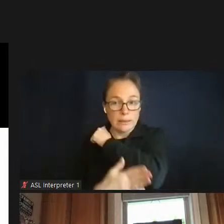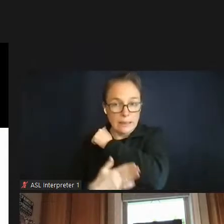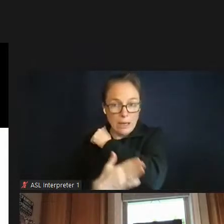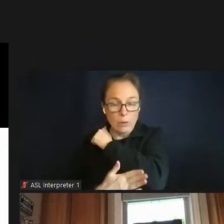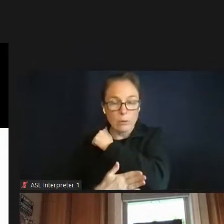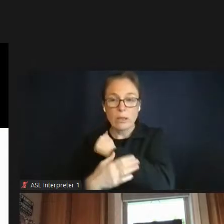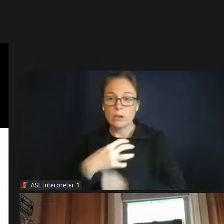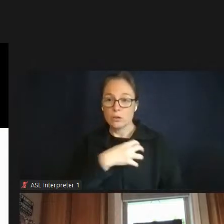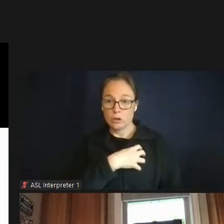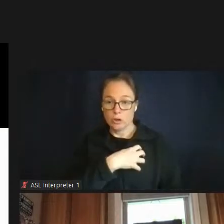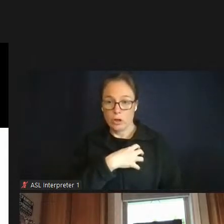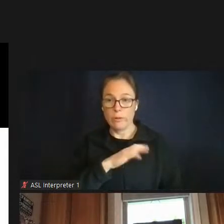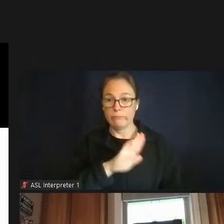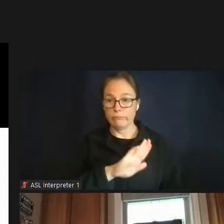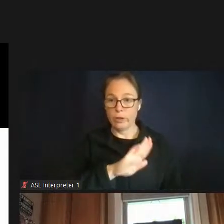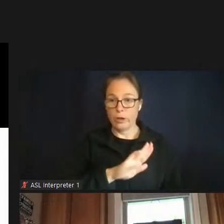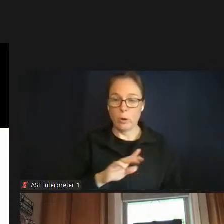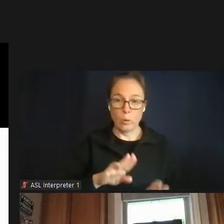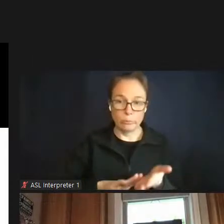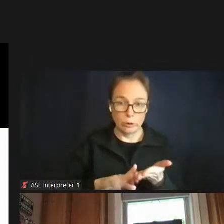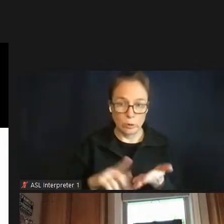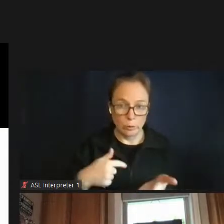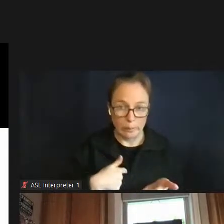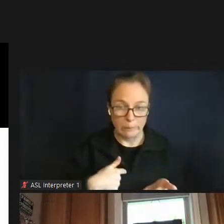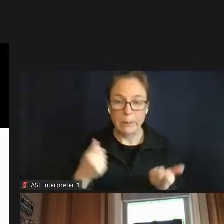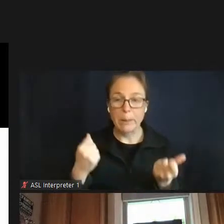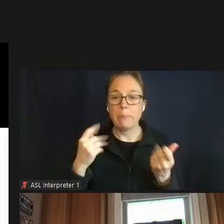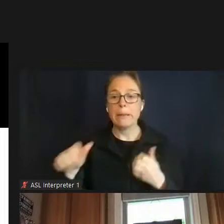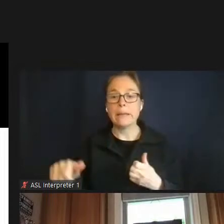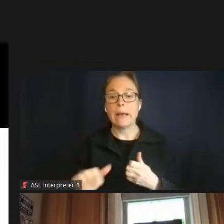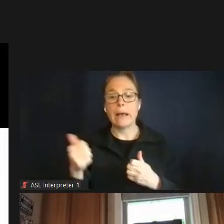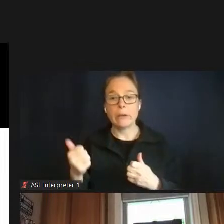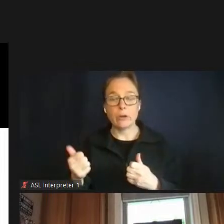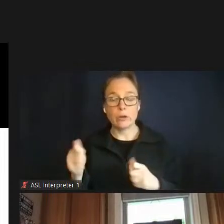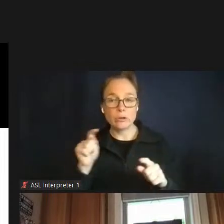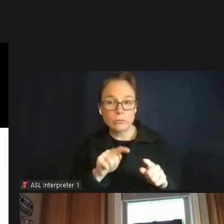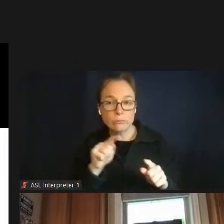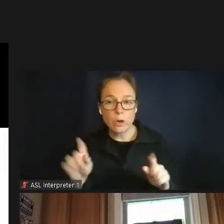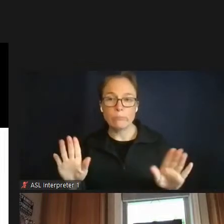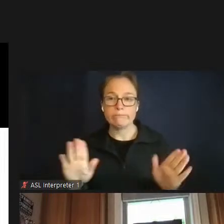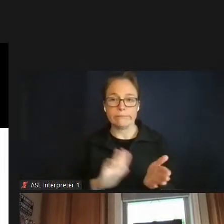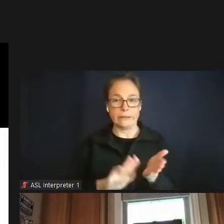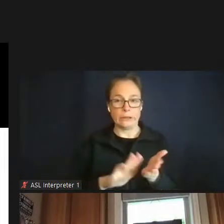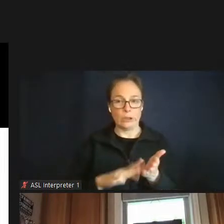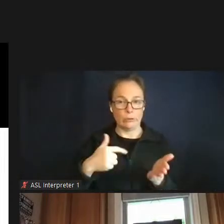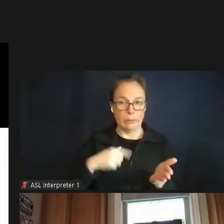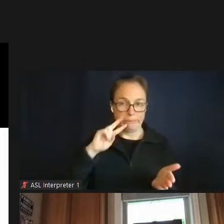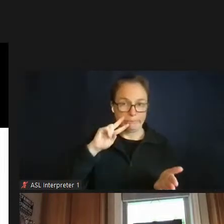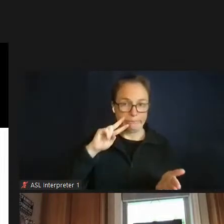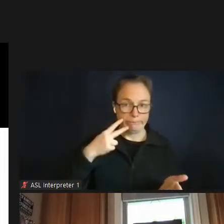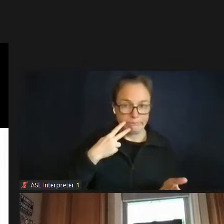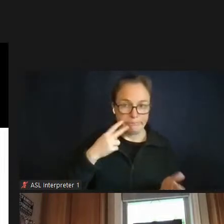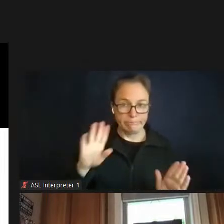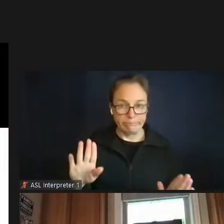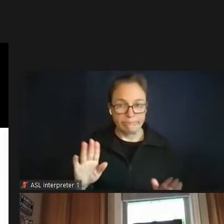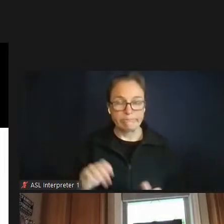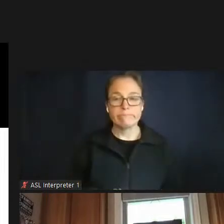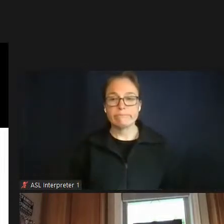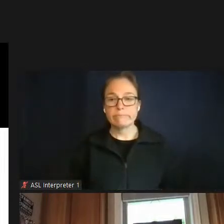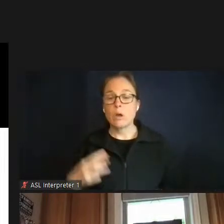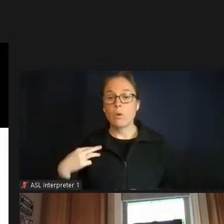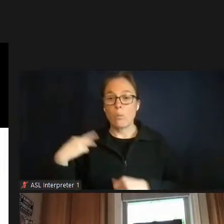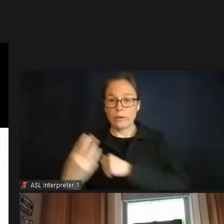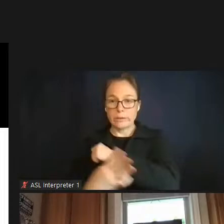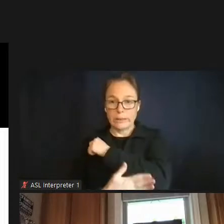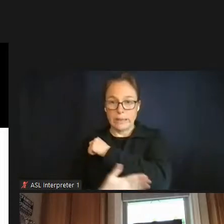Sheriff's Office, many other jurisdictions in lost my train of thought. Washington County